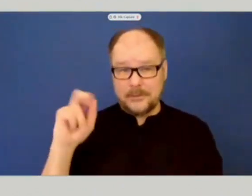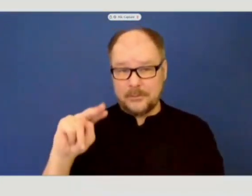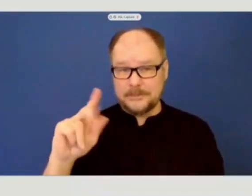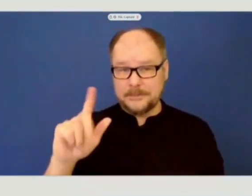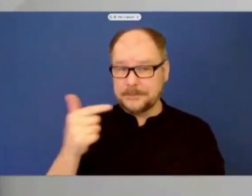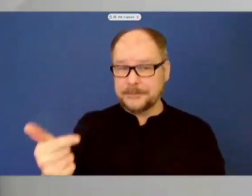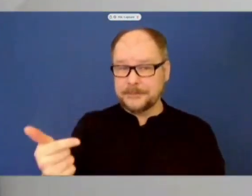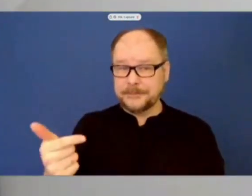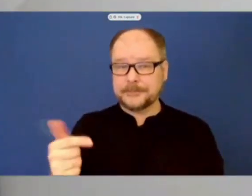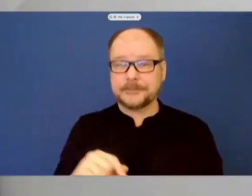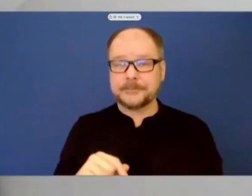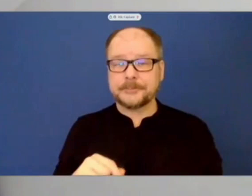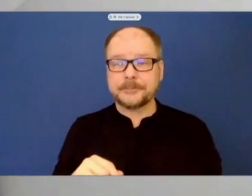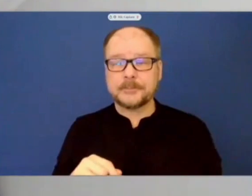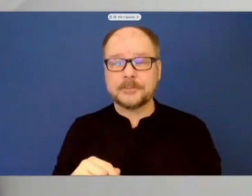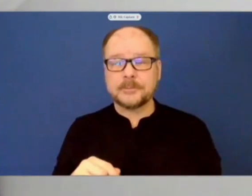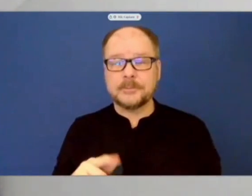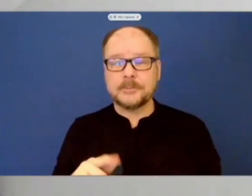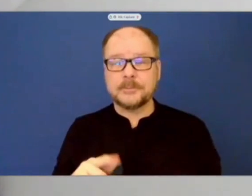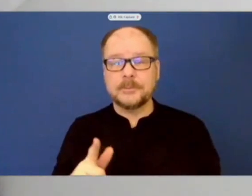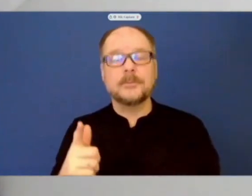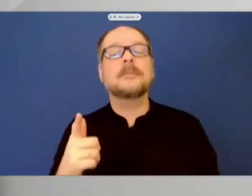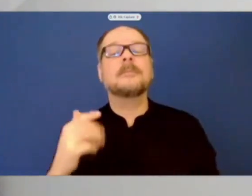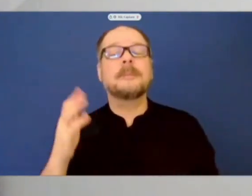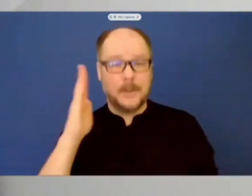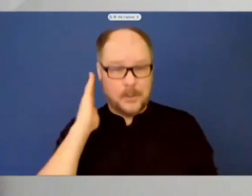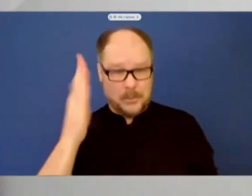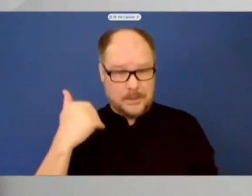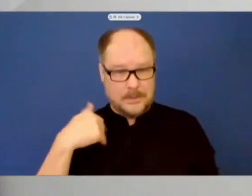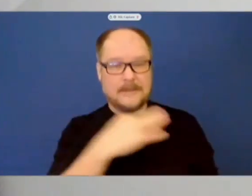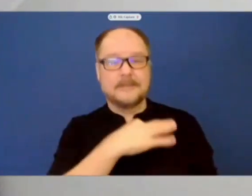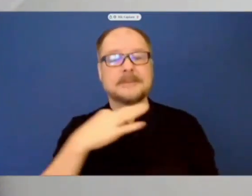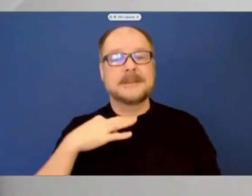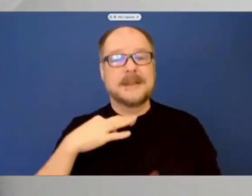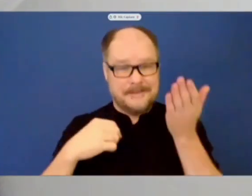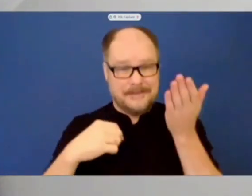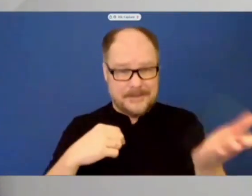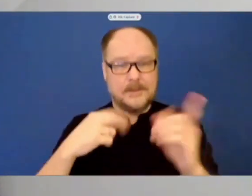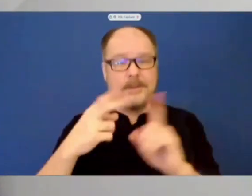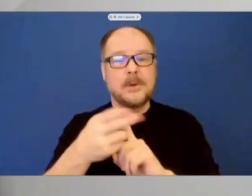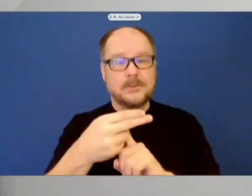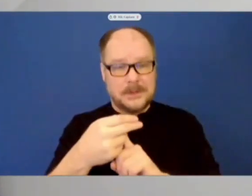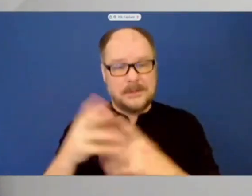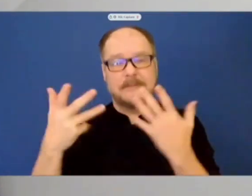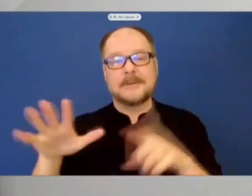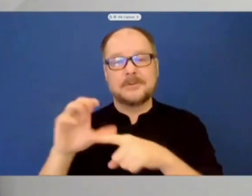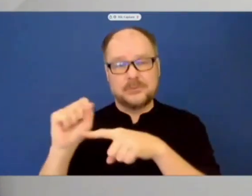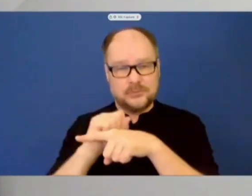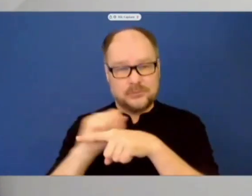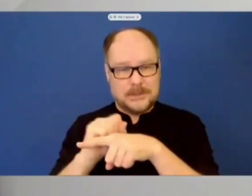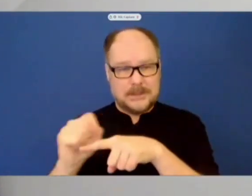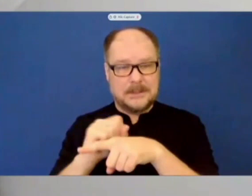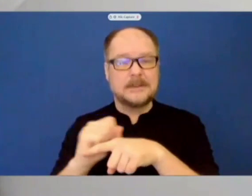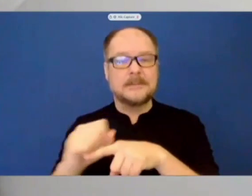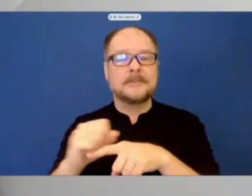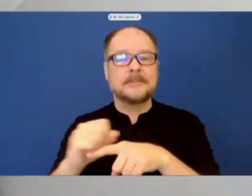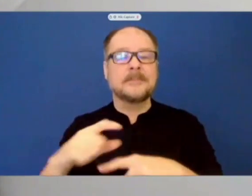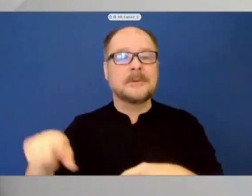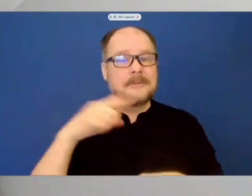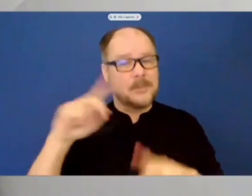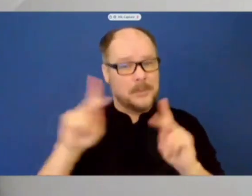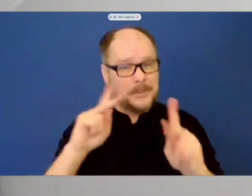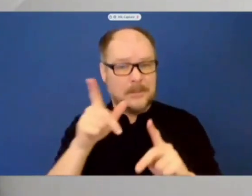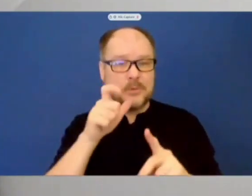that we will have staff at this hotel that are trained to work with people who are struggling with severe and persistent mental illness